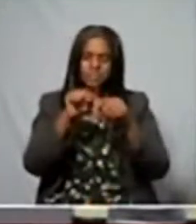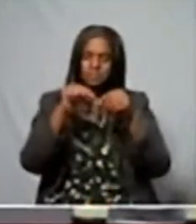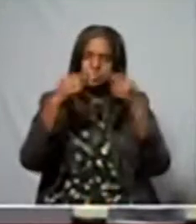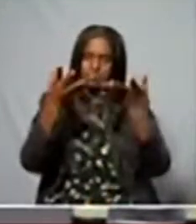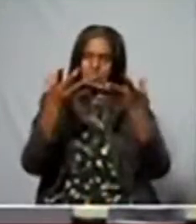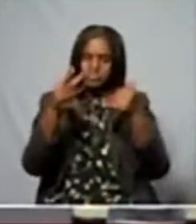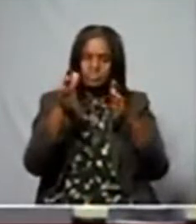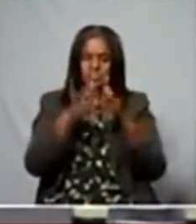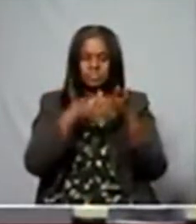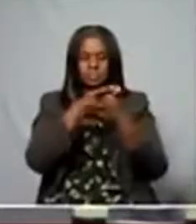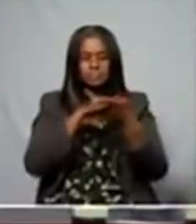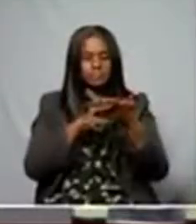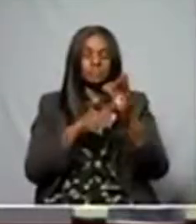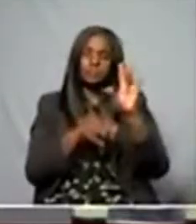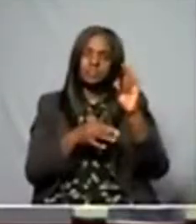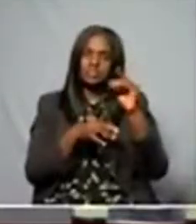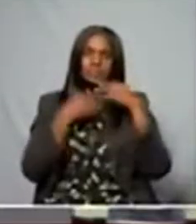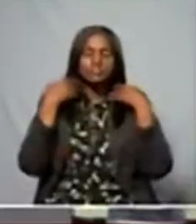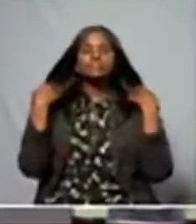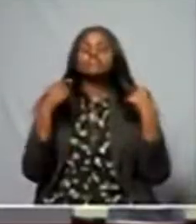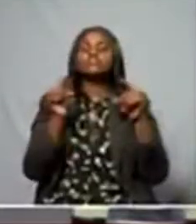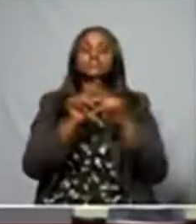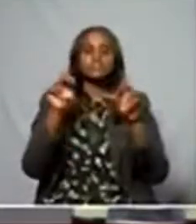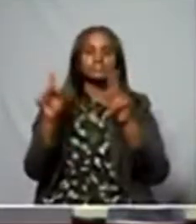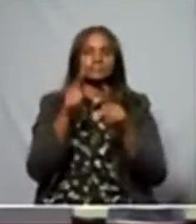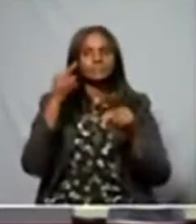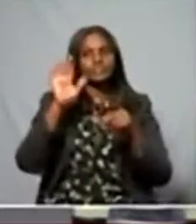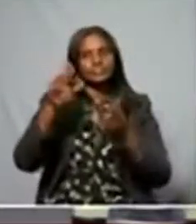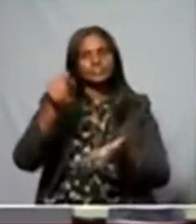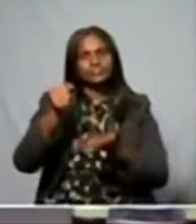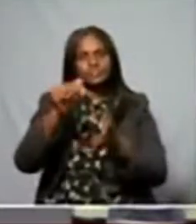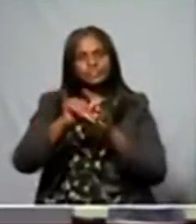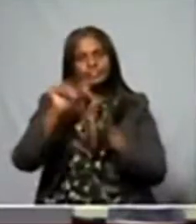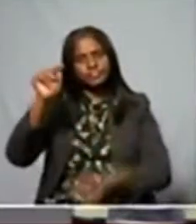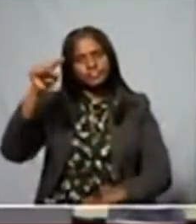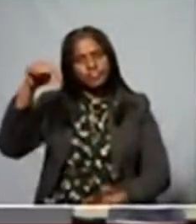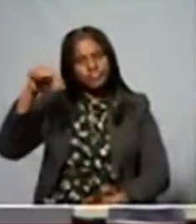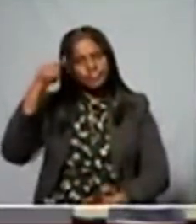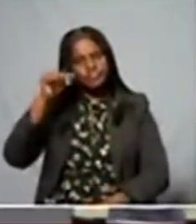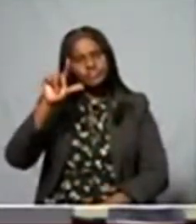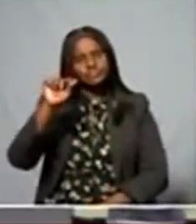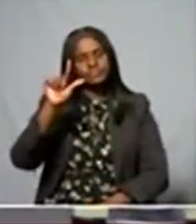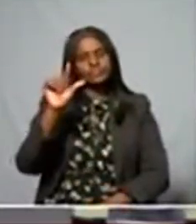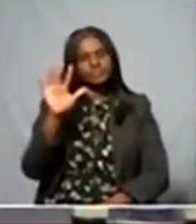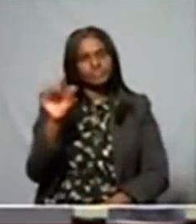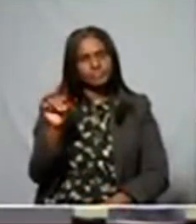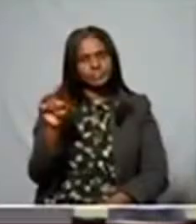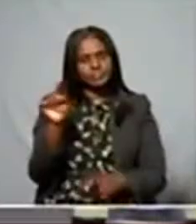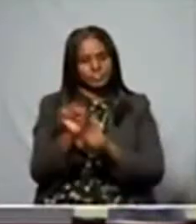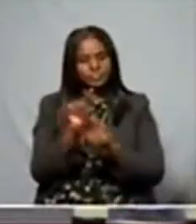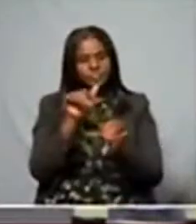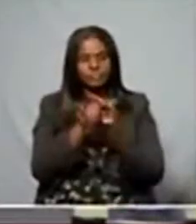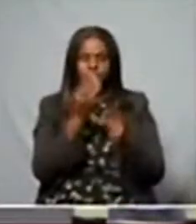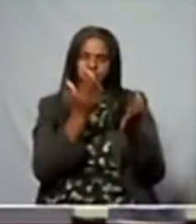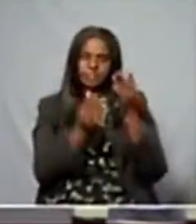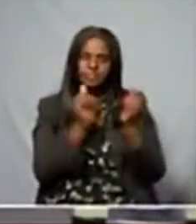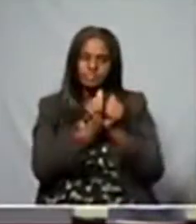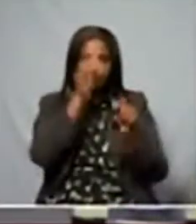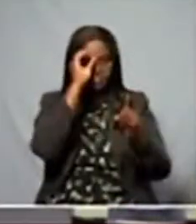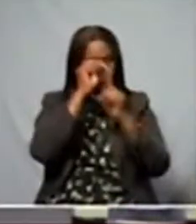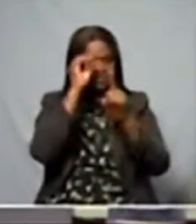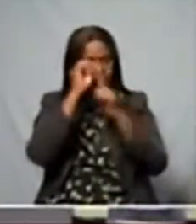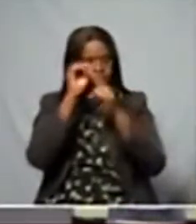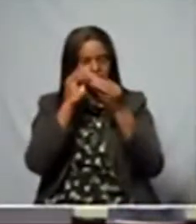in Table 7. The performance of the budget in the first quarter of 2025 in comparison with objectives